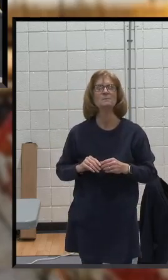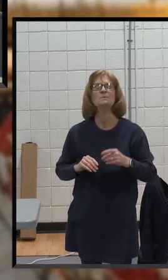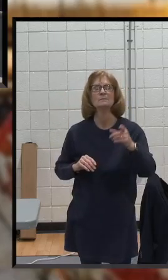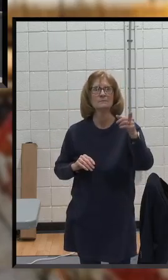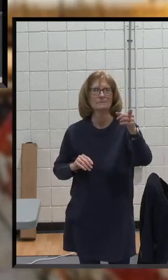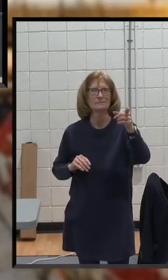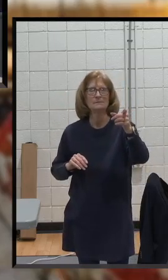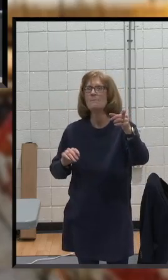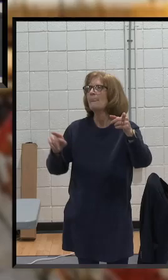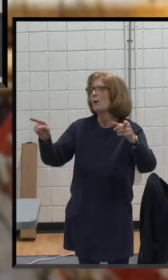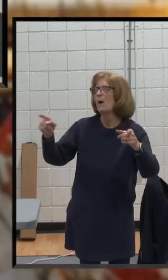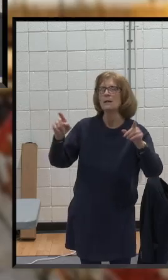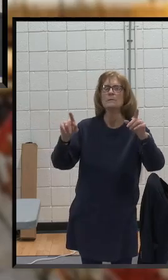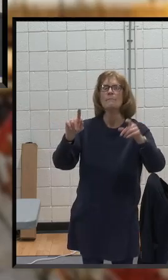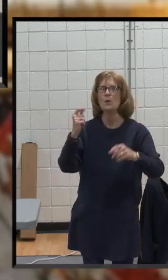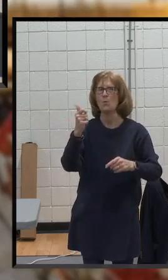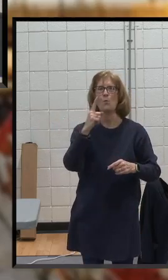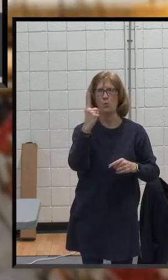Yeah.